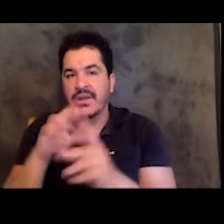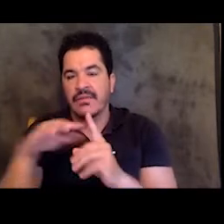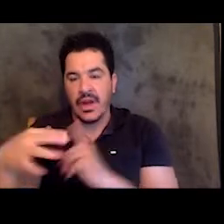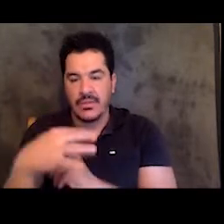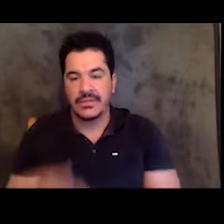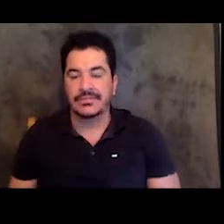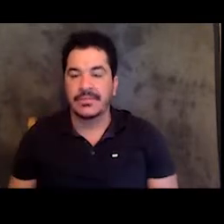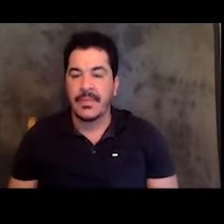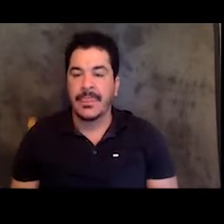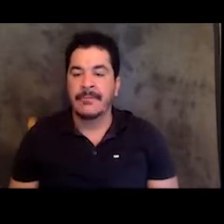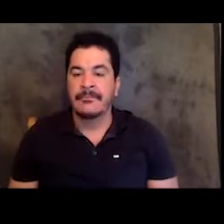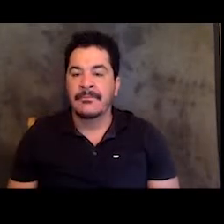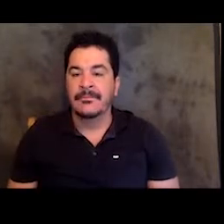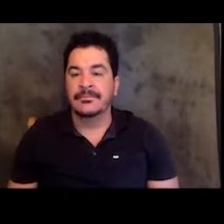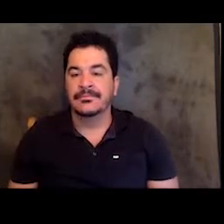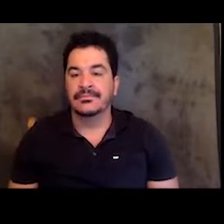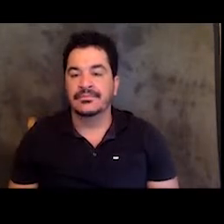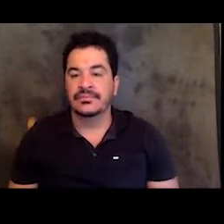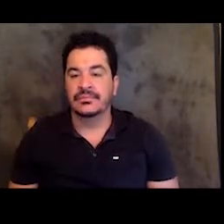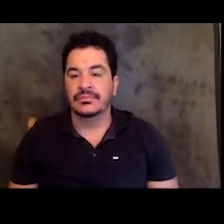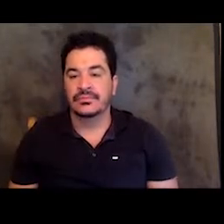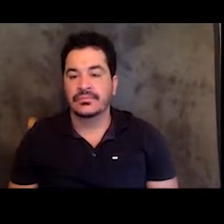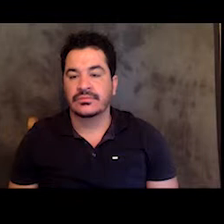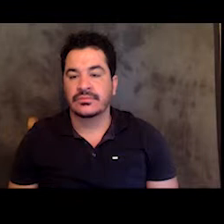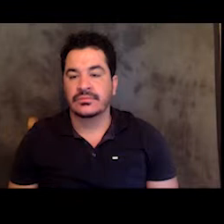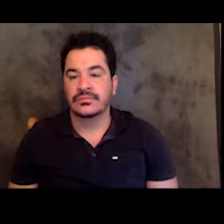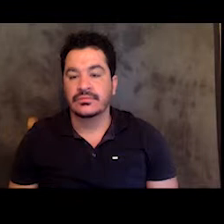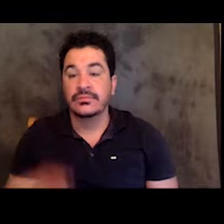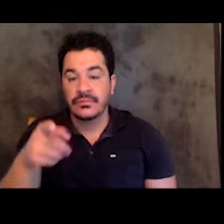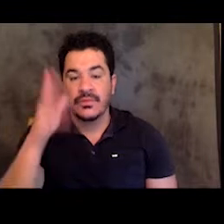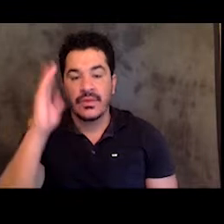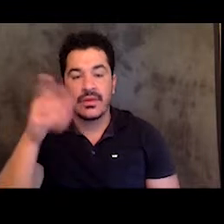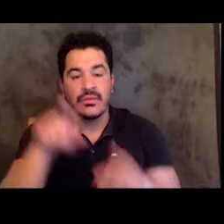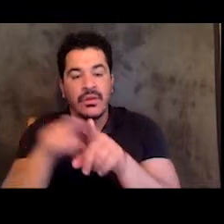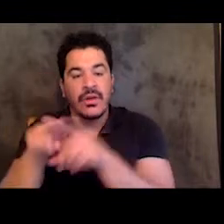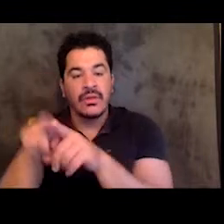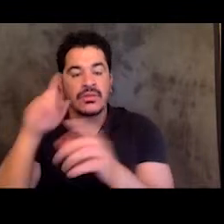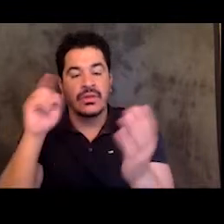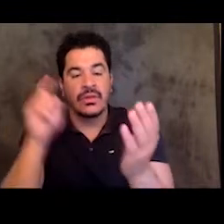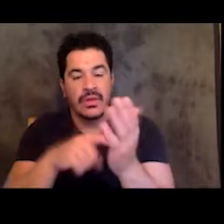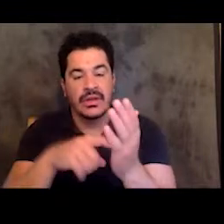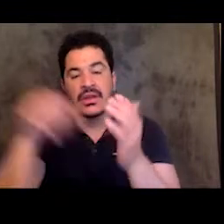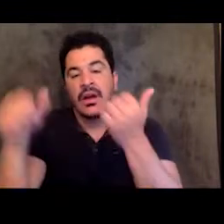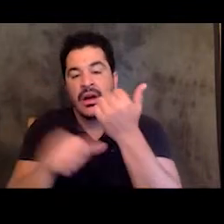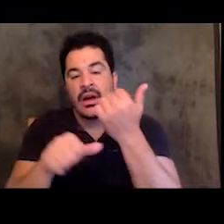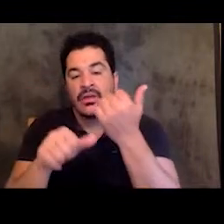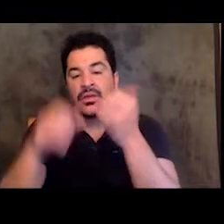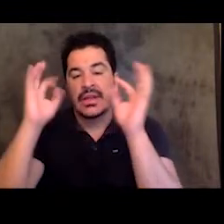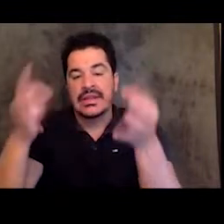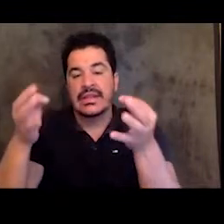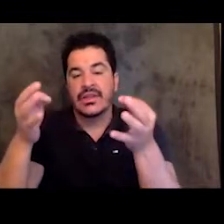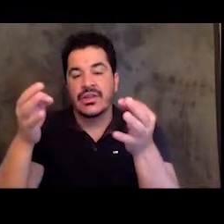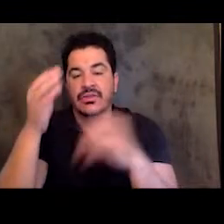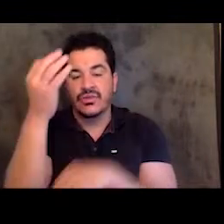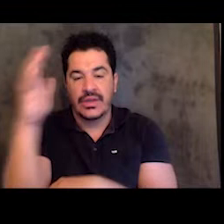that there's, underneath the decision tree, you'll see we've got the tools, and the tools all have within the toolkit, the